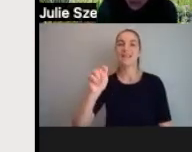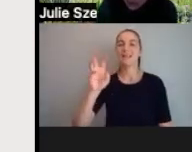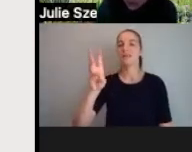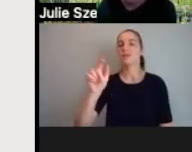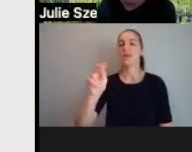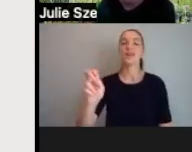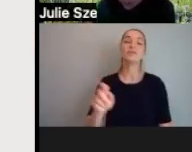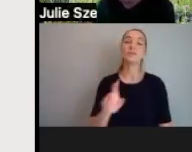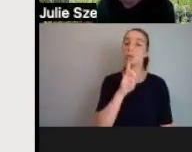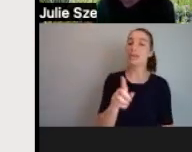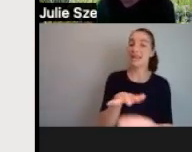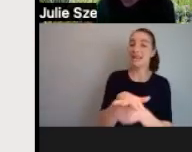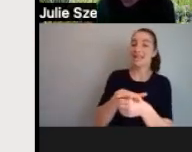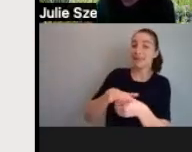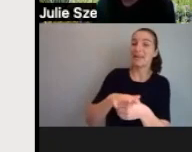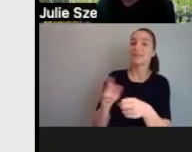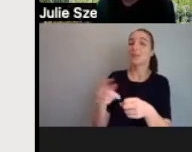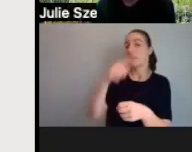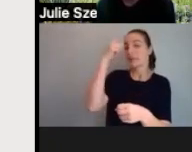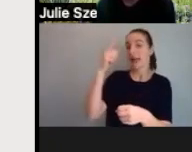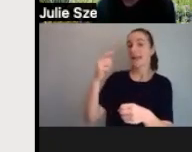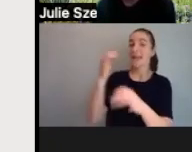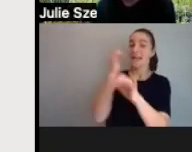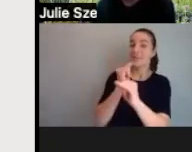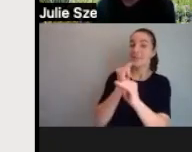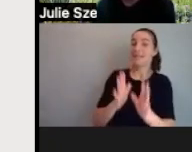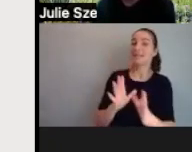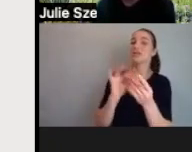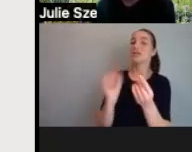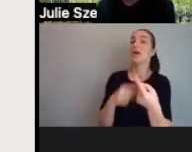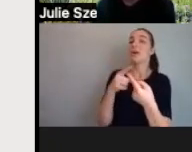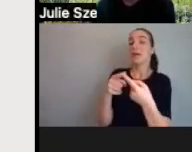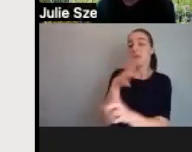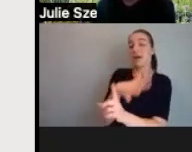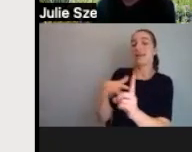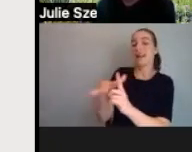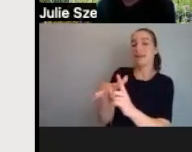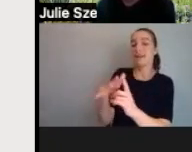about climate justice. So climate justice, um,